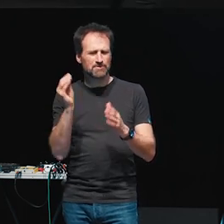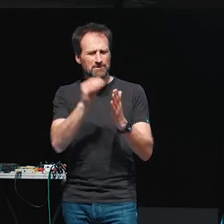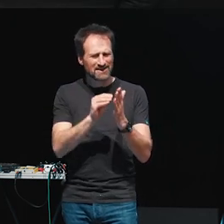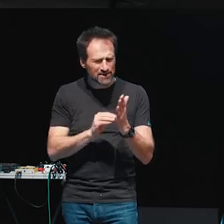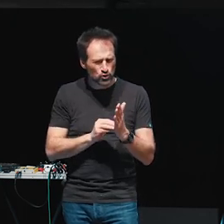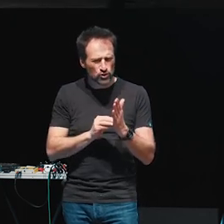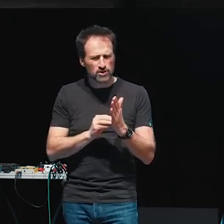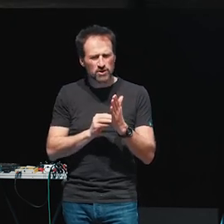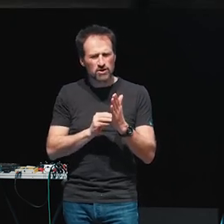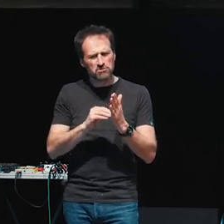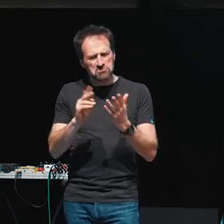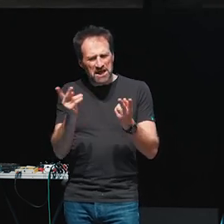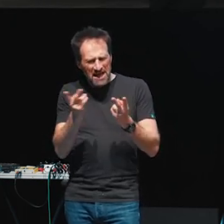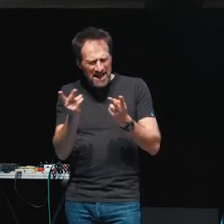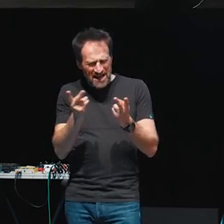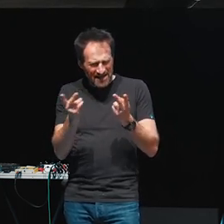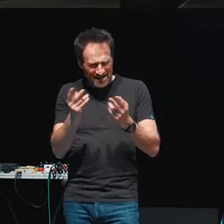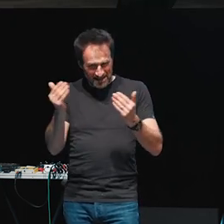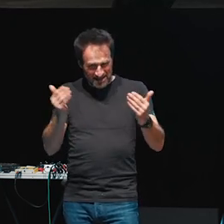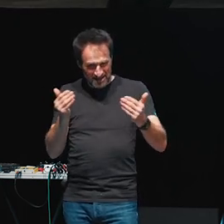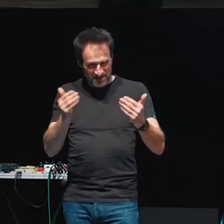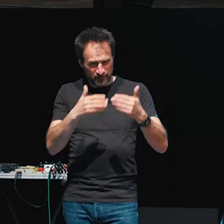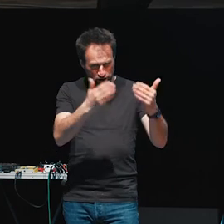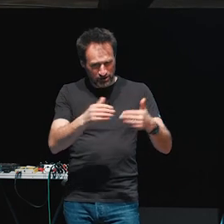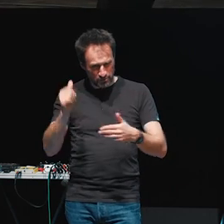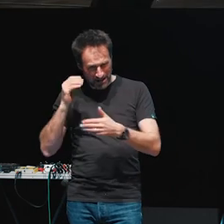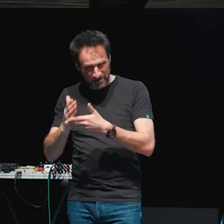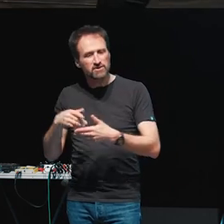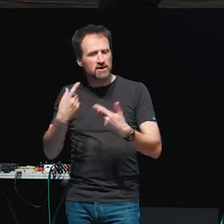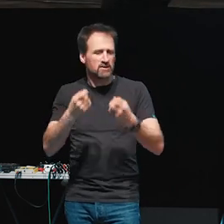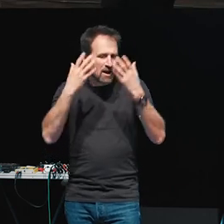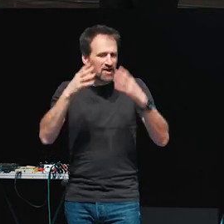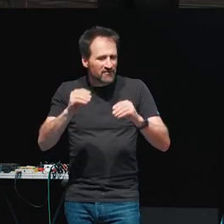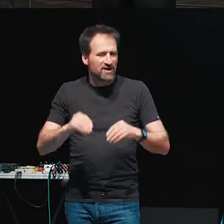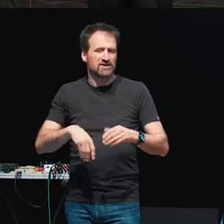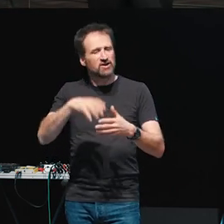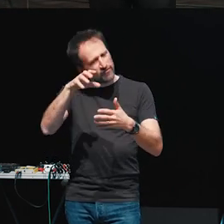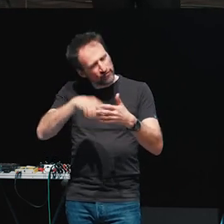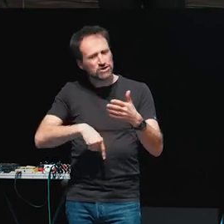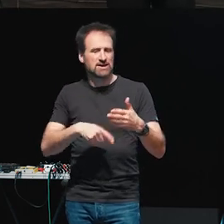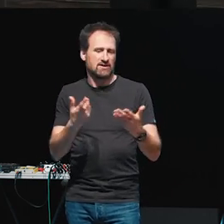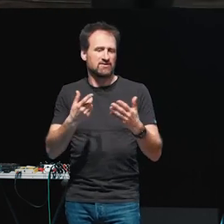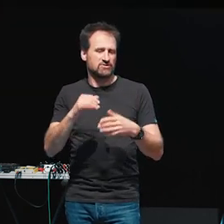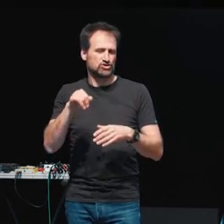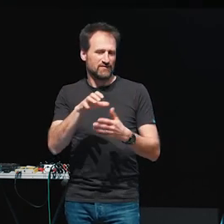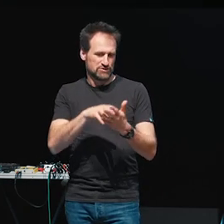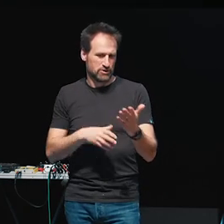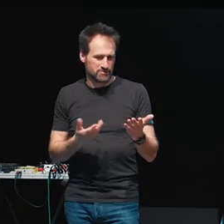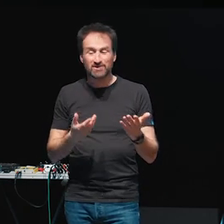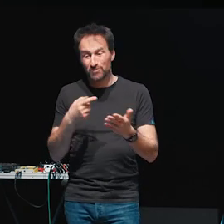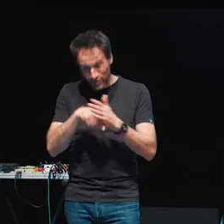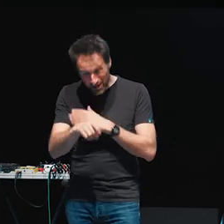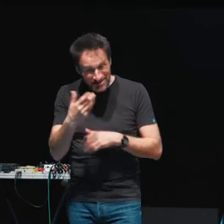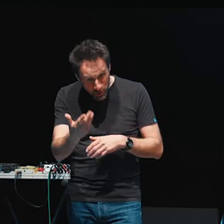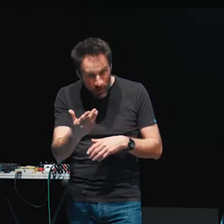similar to one another, then you would want to use full-stack JavaScript. Because then it also enables you to have to